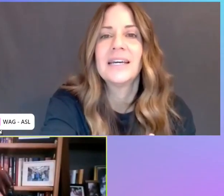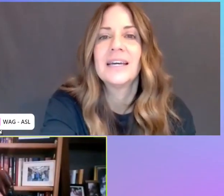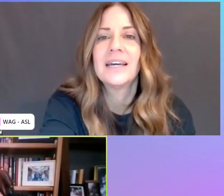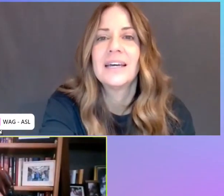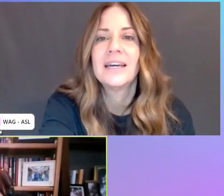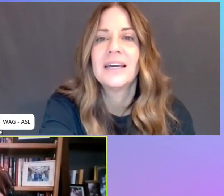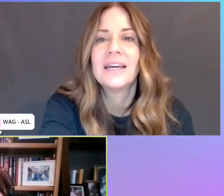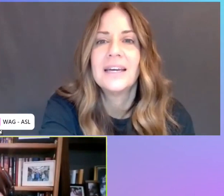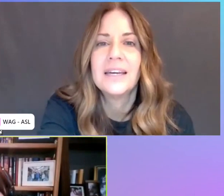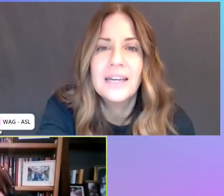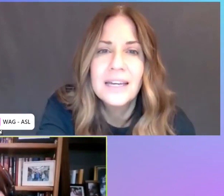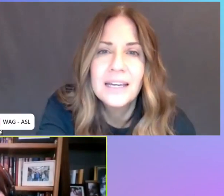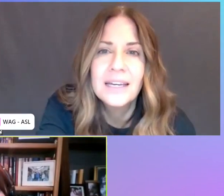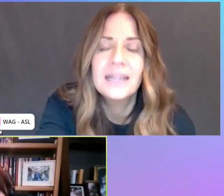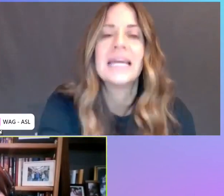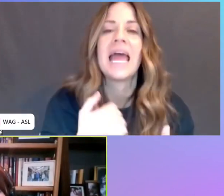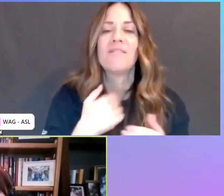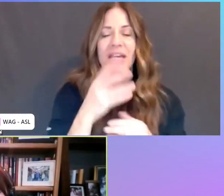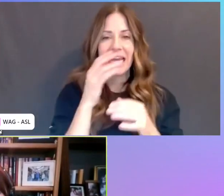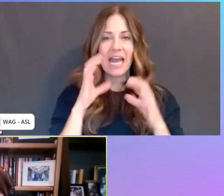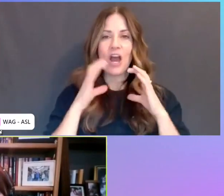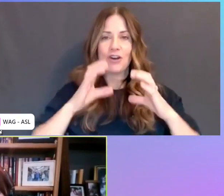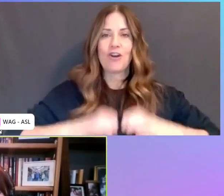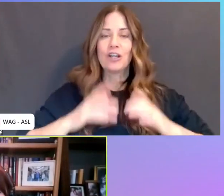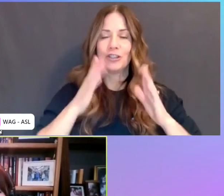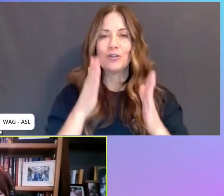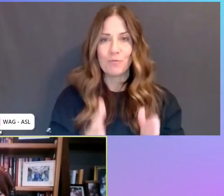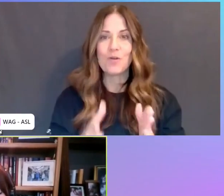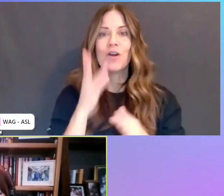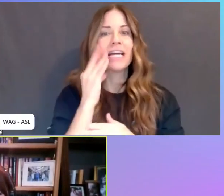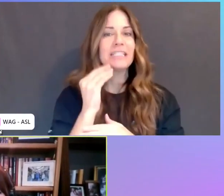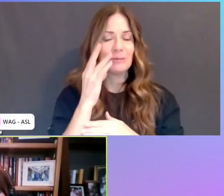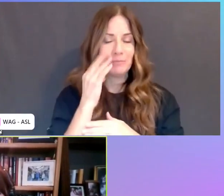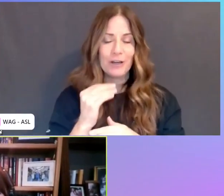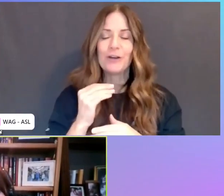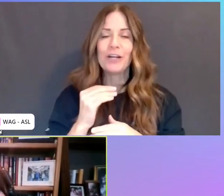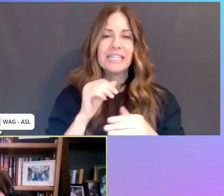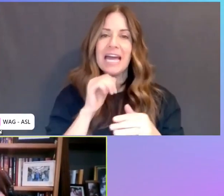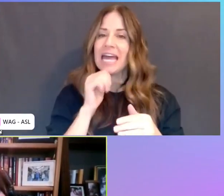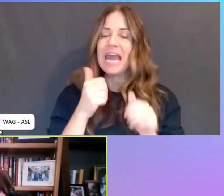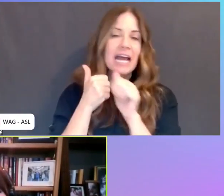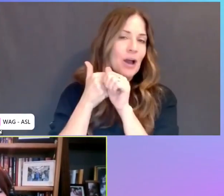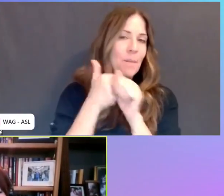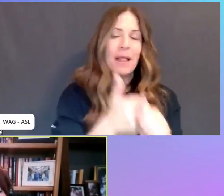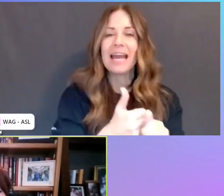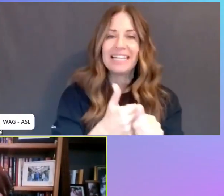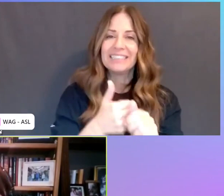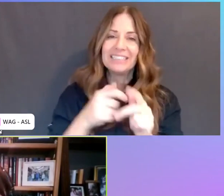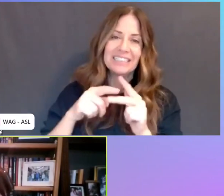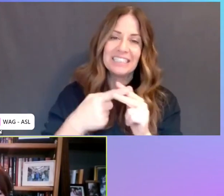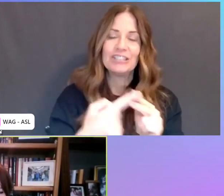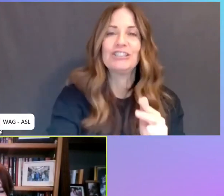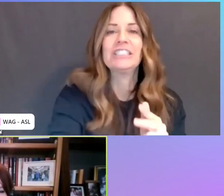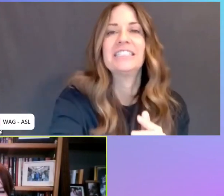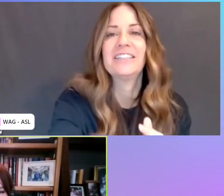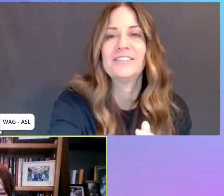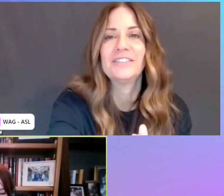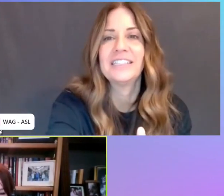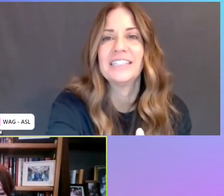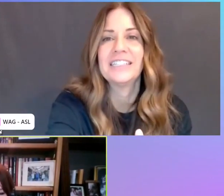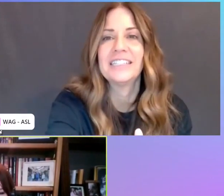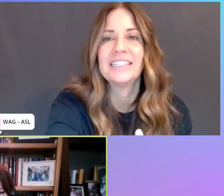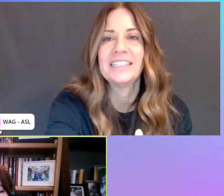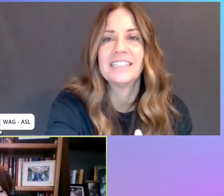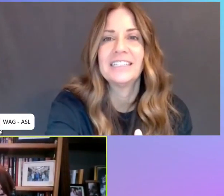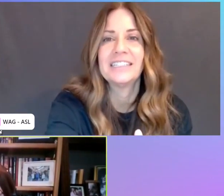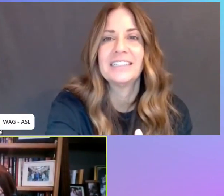about it being a customer experience initiative, not a compliance-driven initiative. That was perfect. That's such a